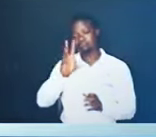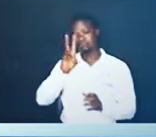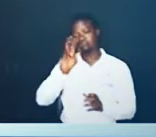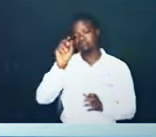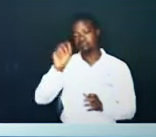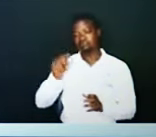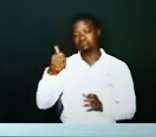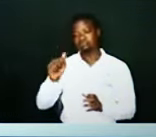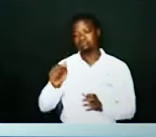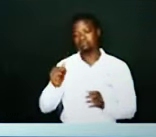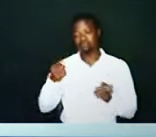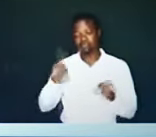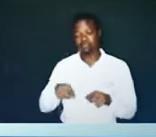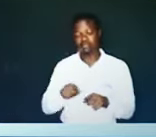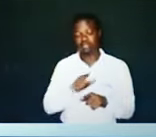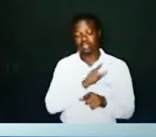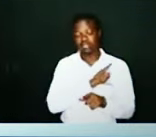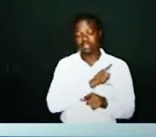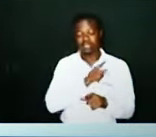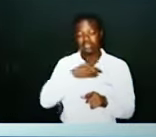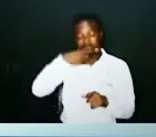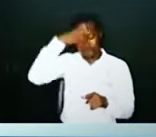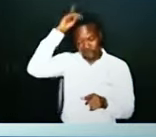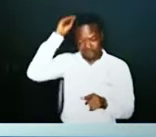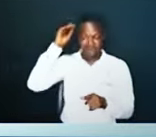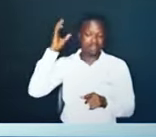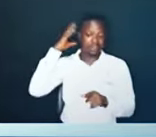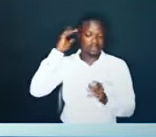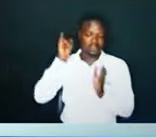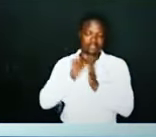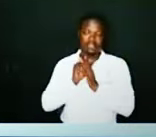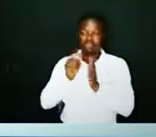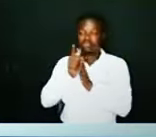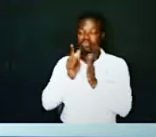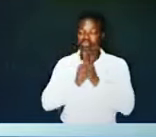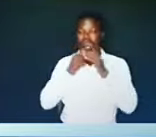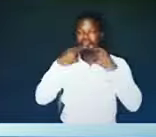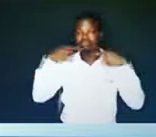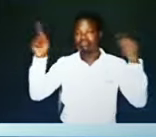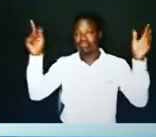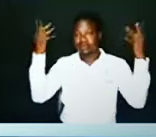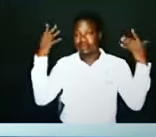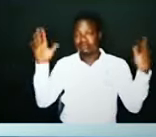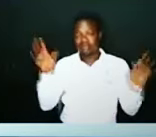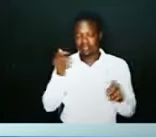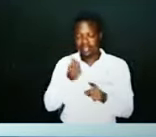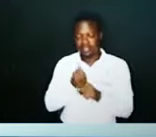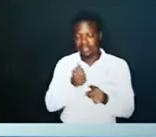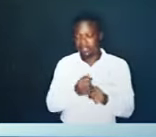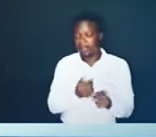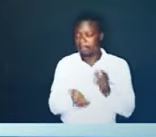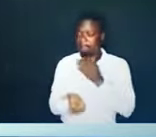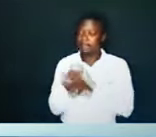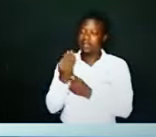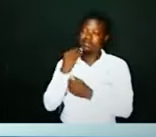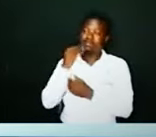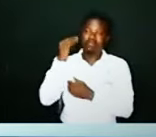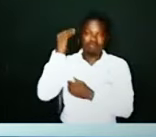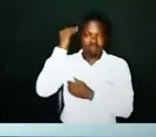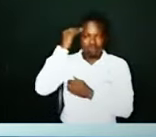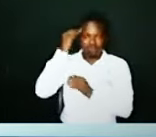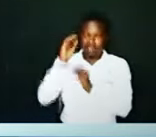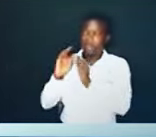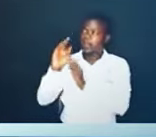Now when Daniel learned that the decree had been published, he went home to his upstairs room where the